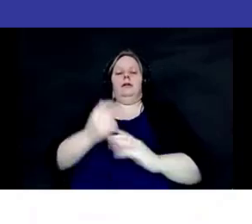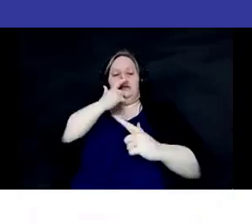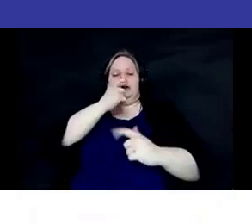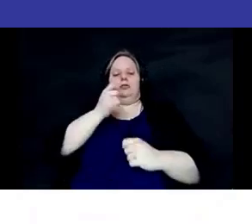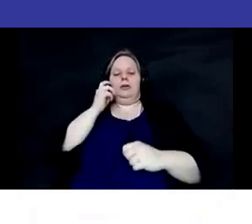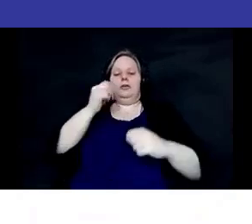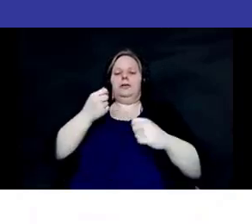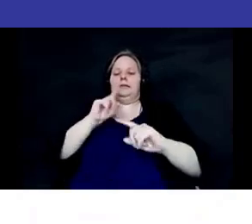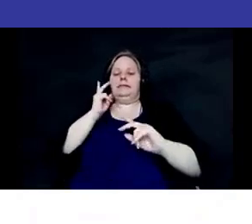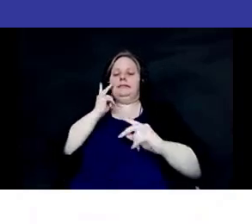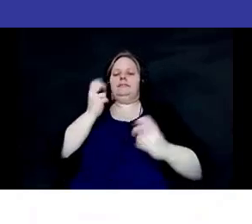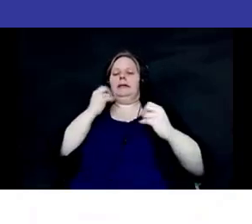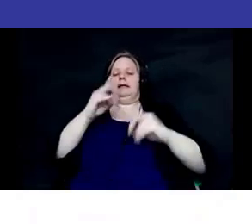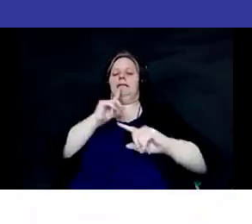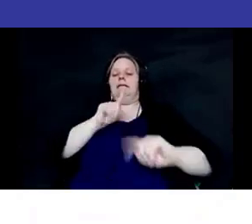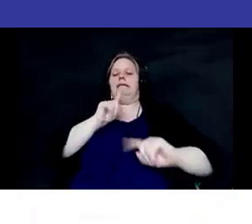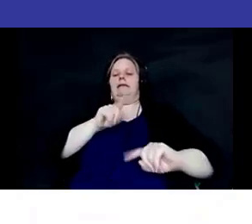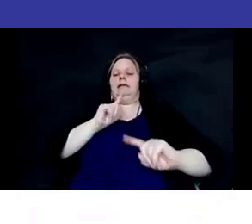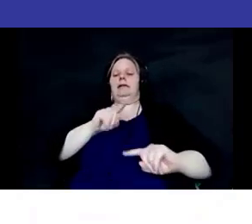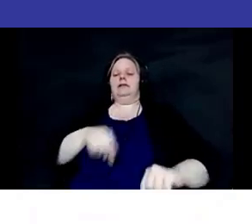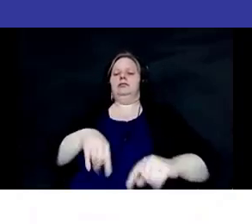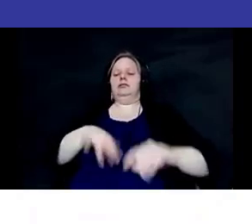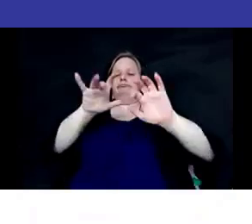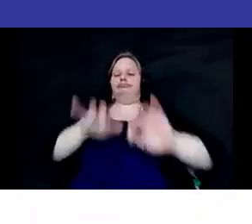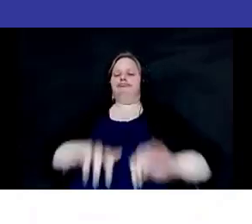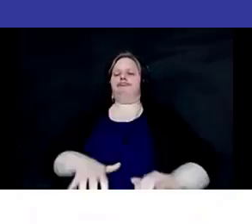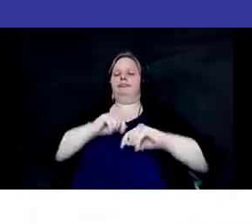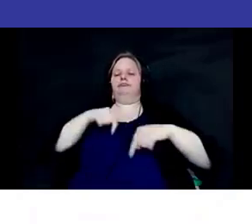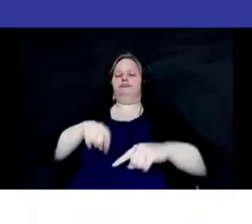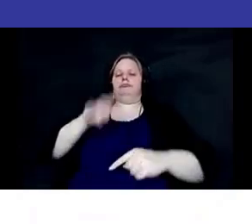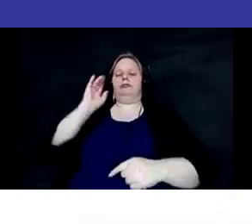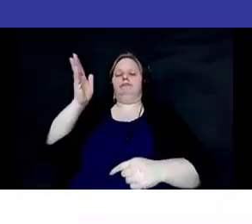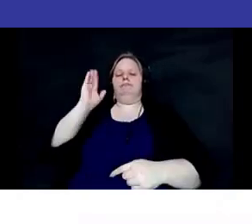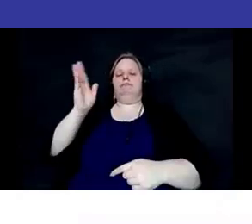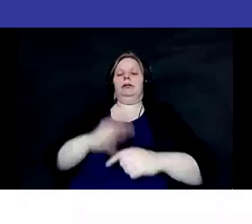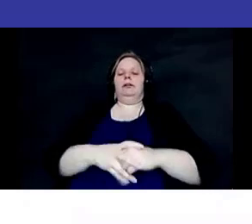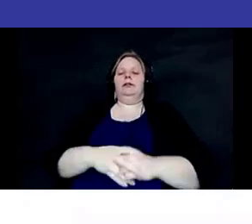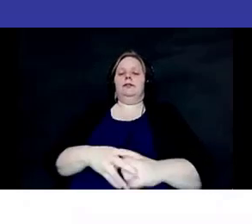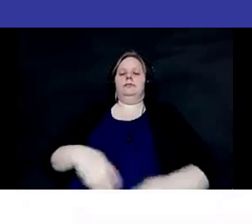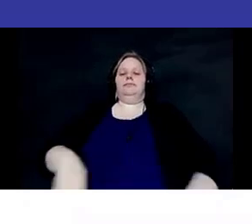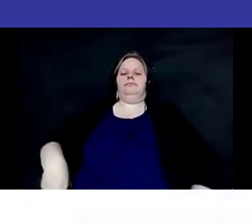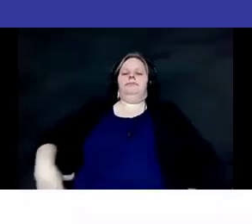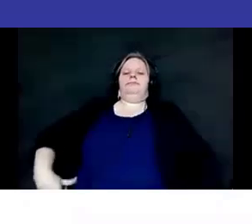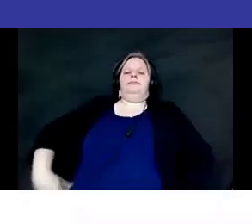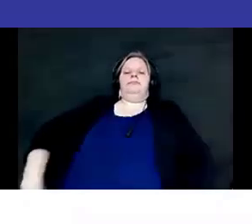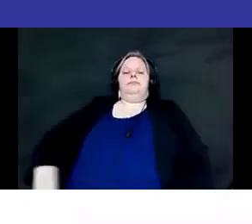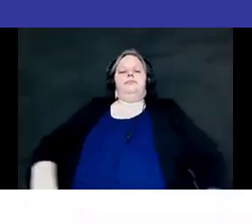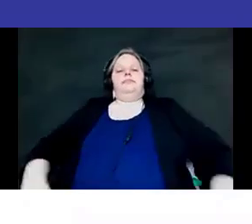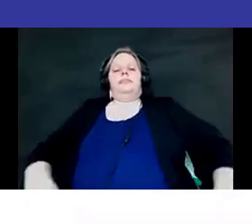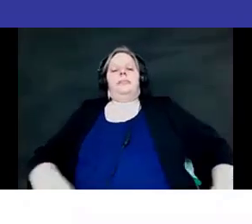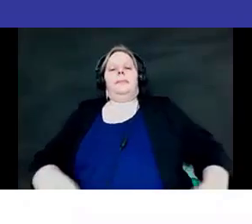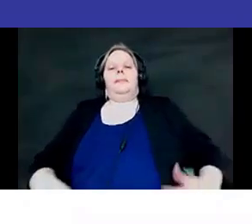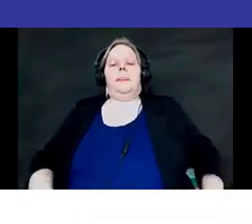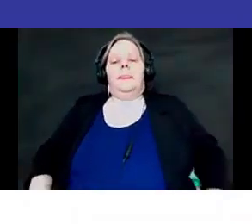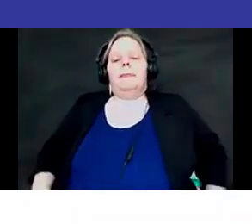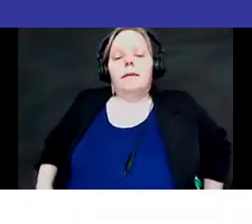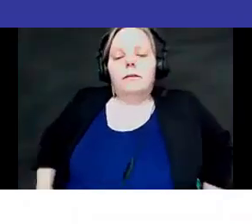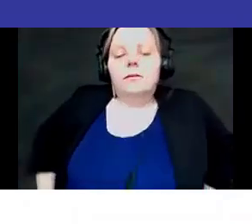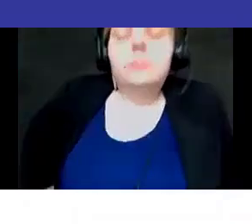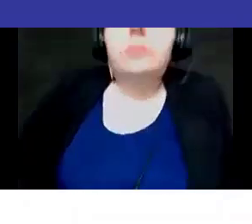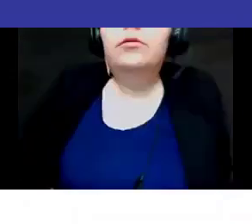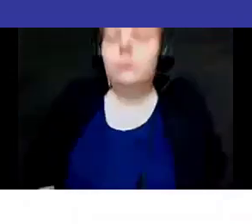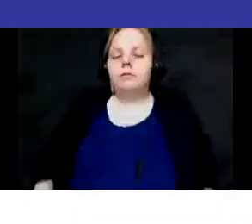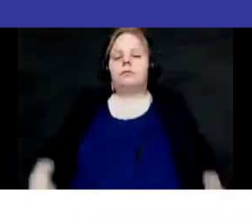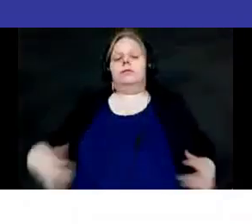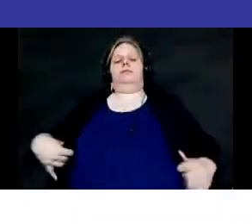as we're going through the presentation. I'm going to shut down my chat so it doesn't distract me. So on